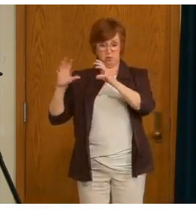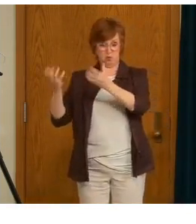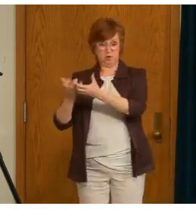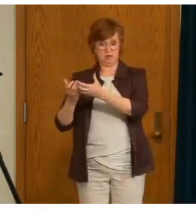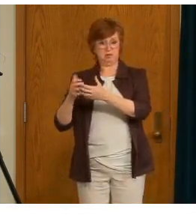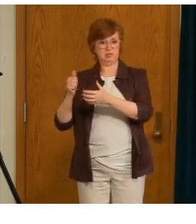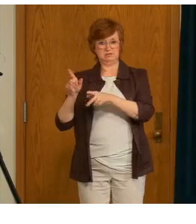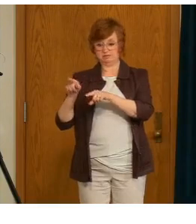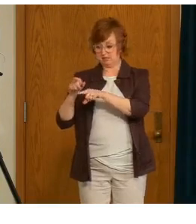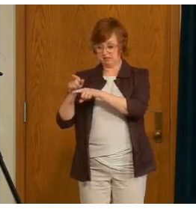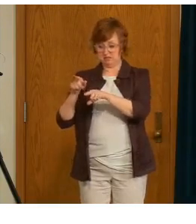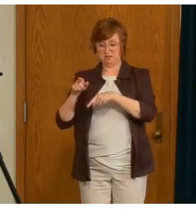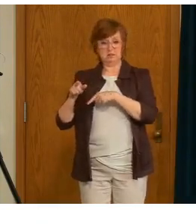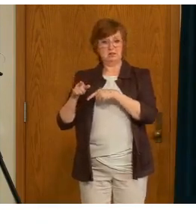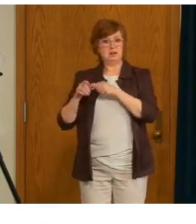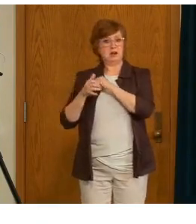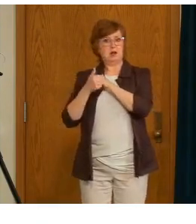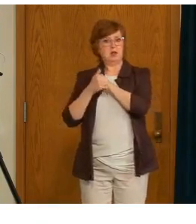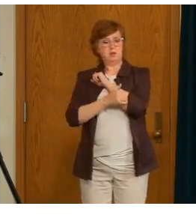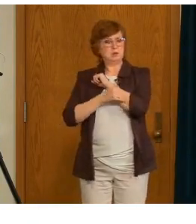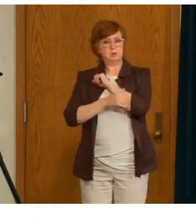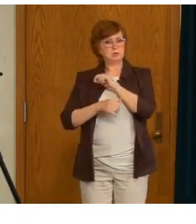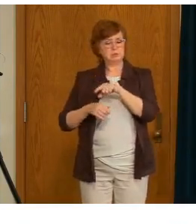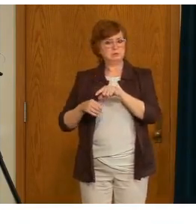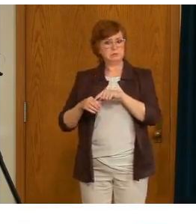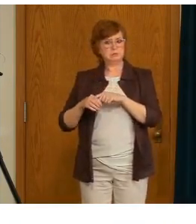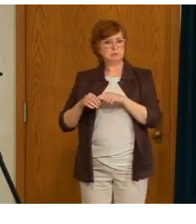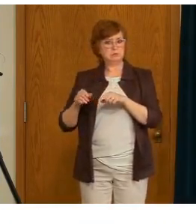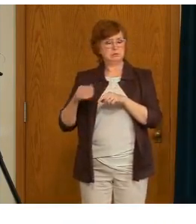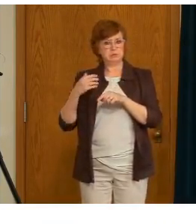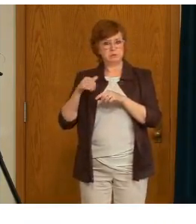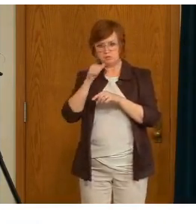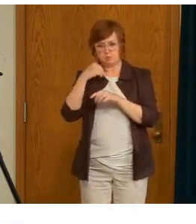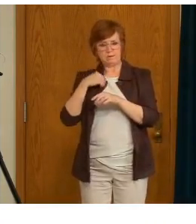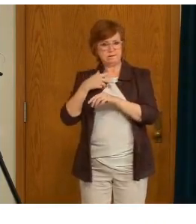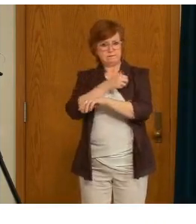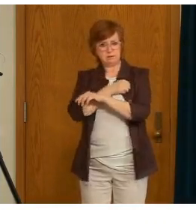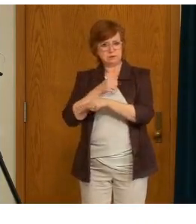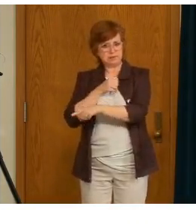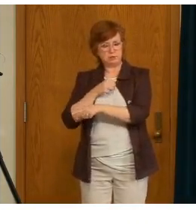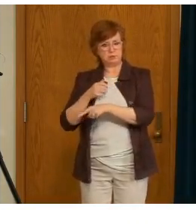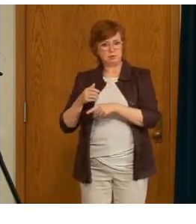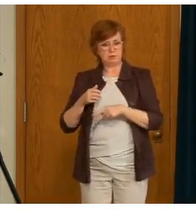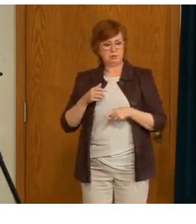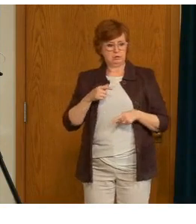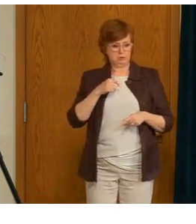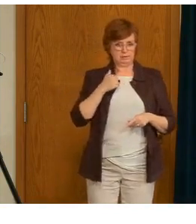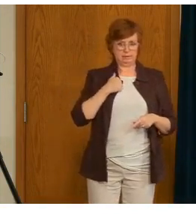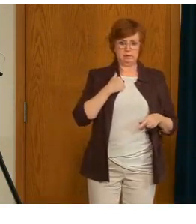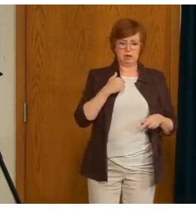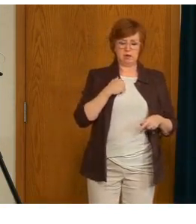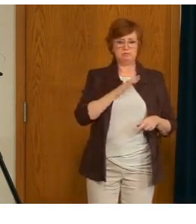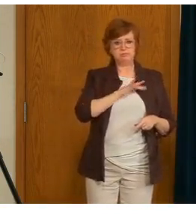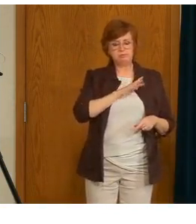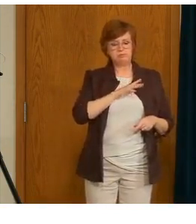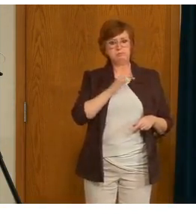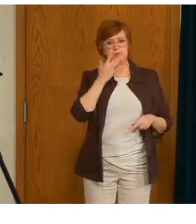then in June. And, to deny this privilege and let COVID continue to affect our lives and